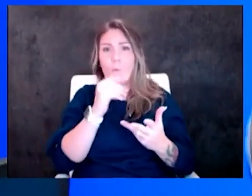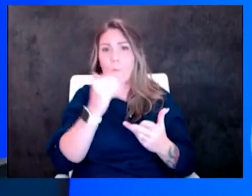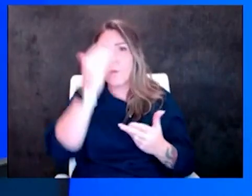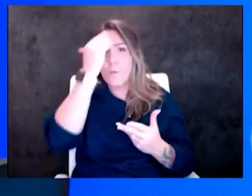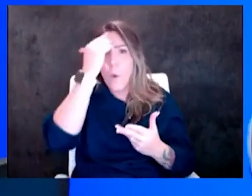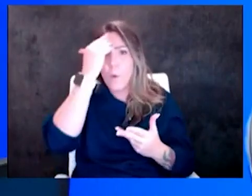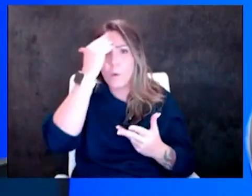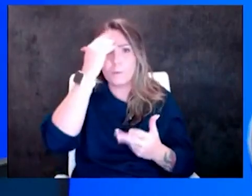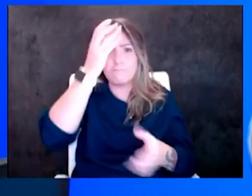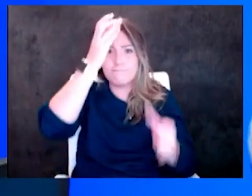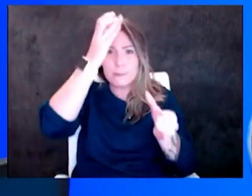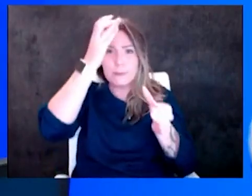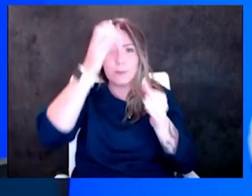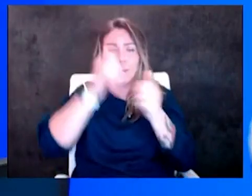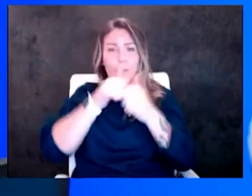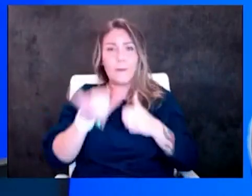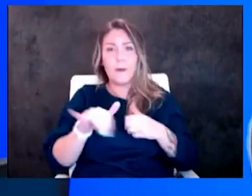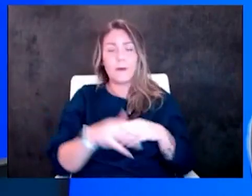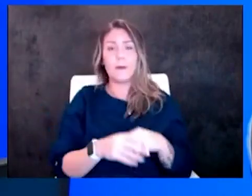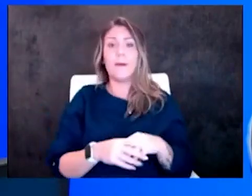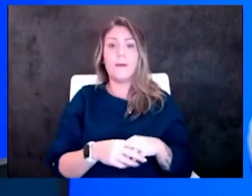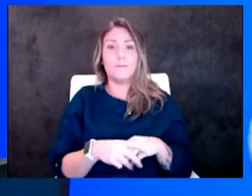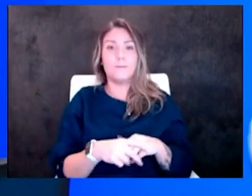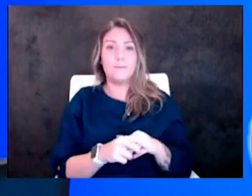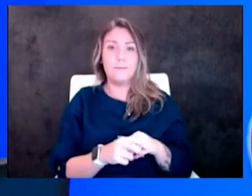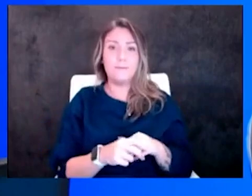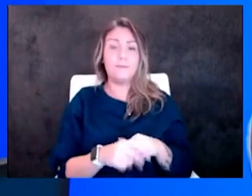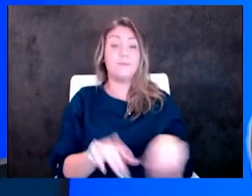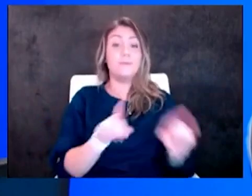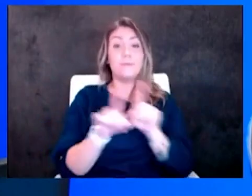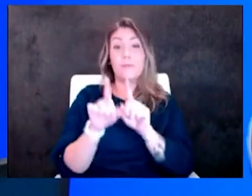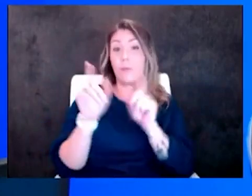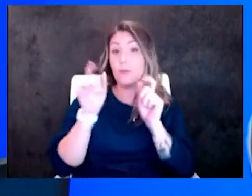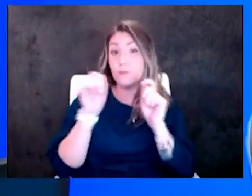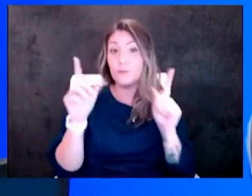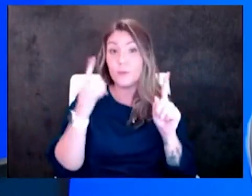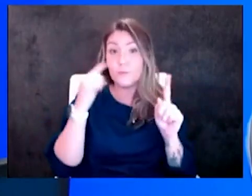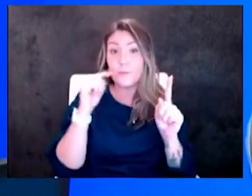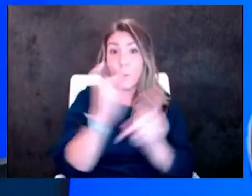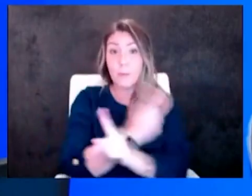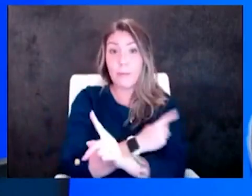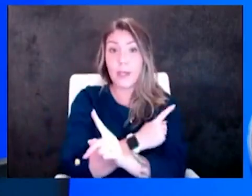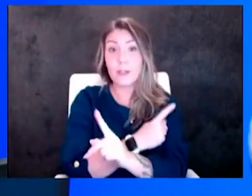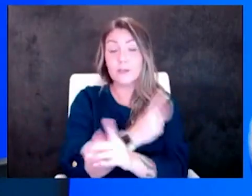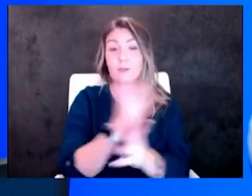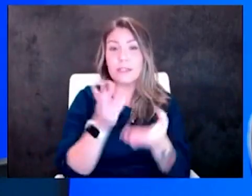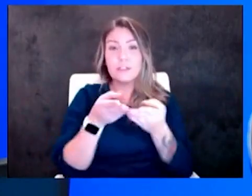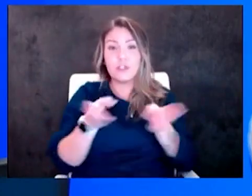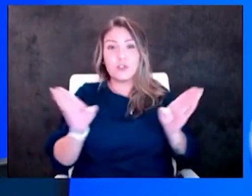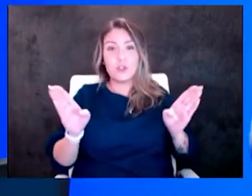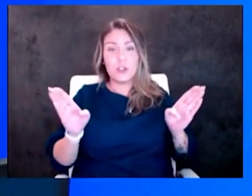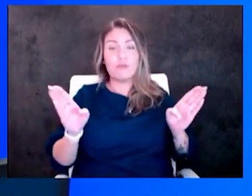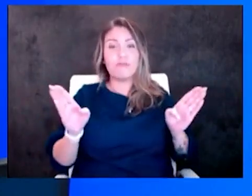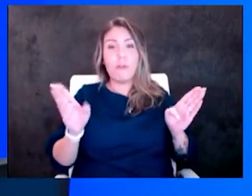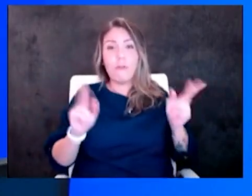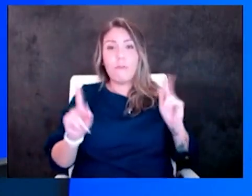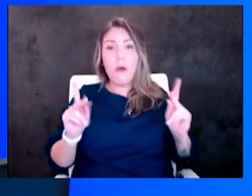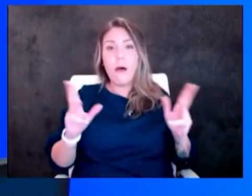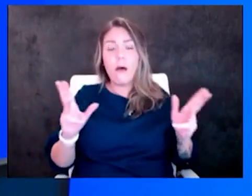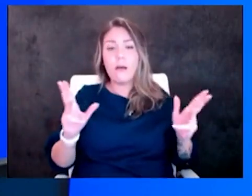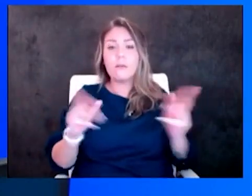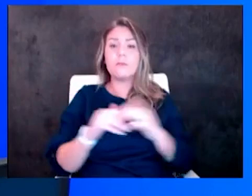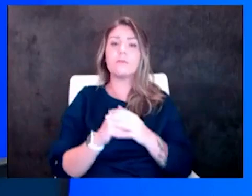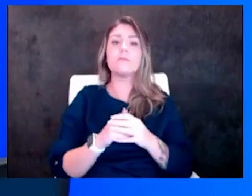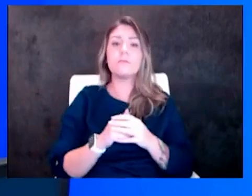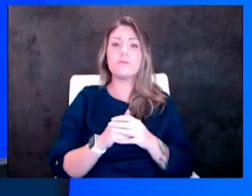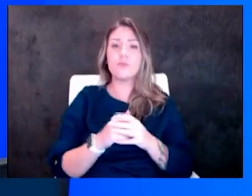Because also, I think it's surprising for patients in the general public to learn that brain aneurysms are a common